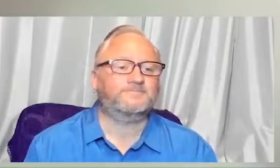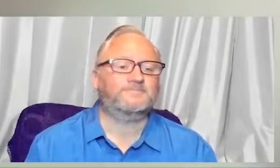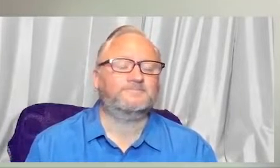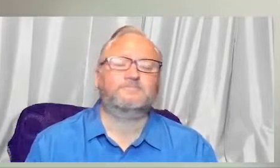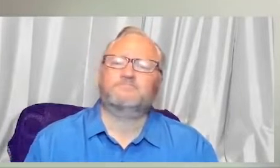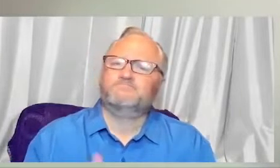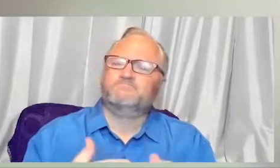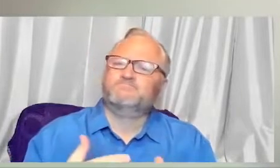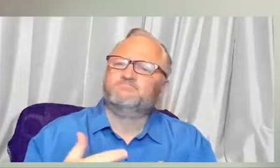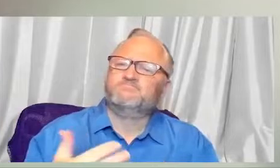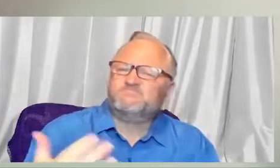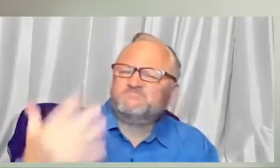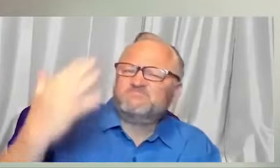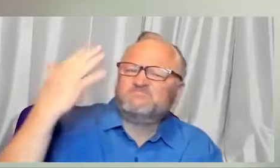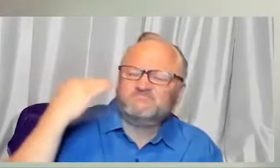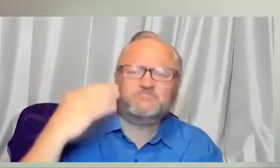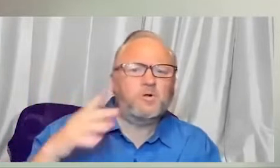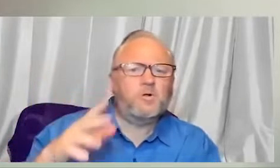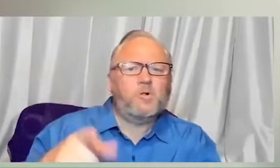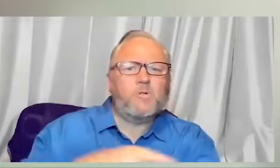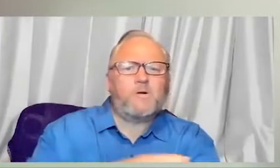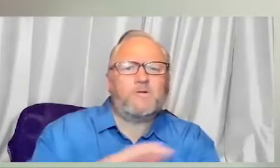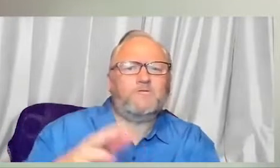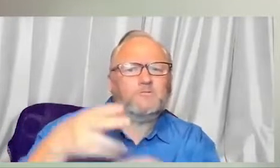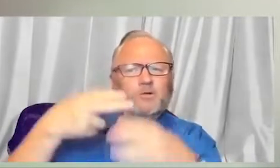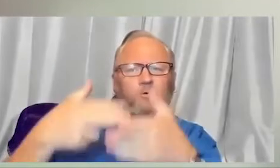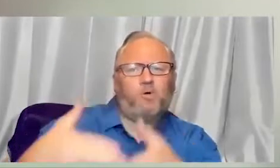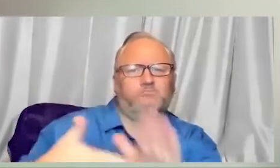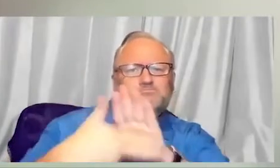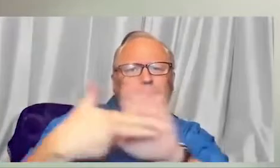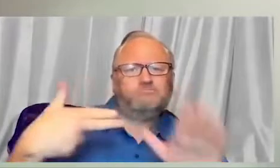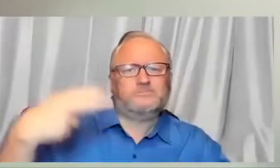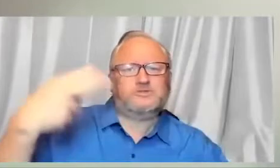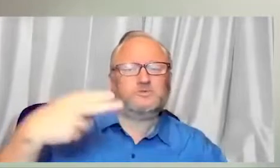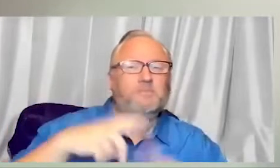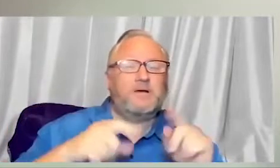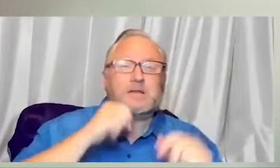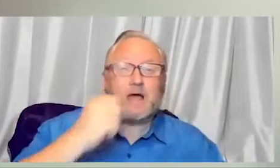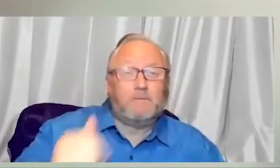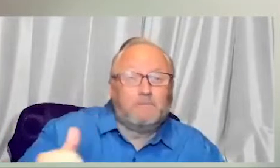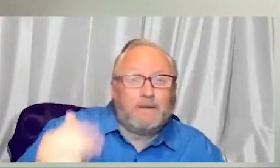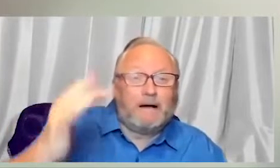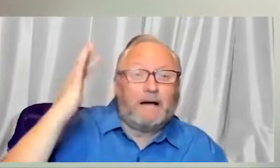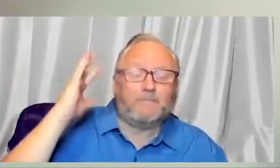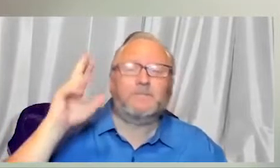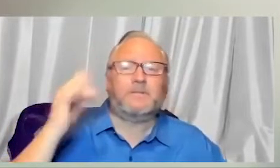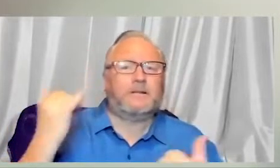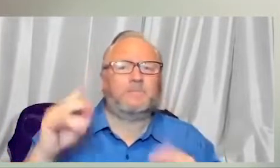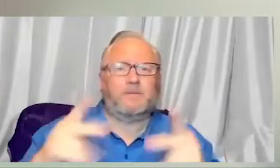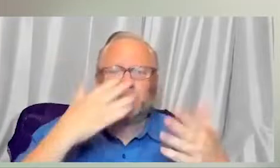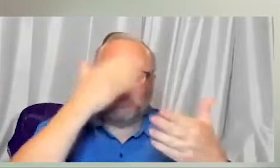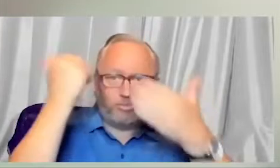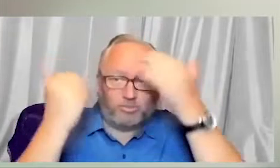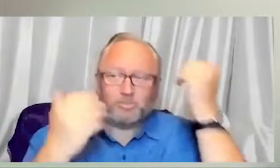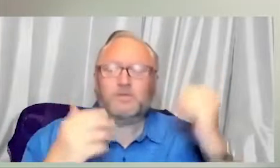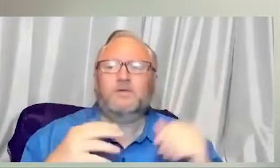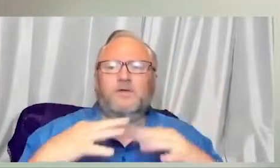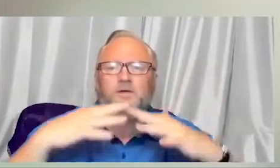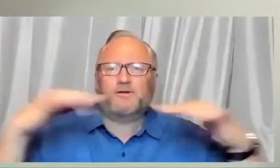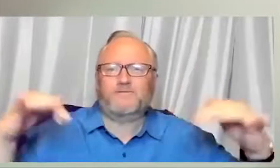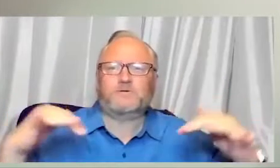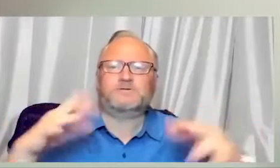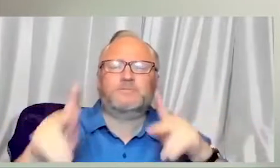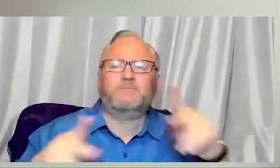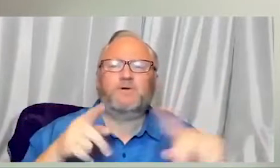Some time ago, long enough to be called history, but not so long ago that it isn't remembered, the diverse and far-flung peoples of